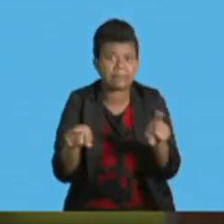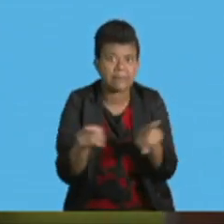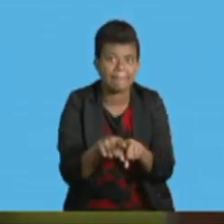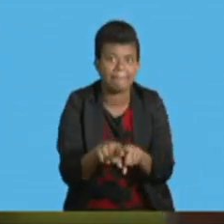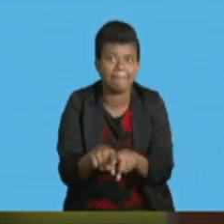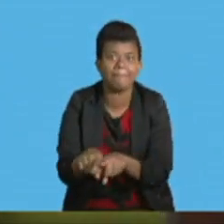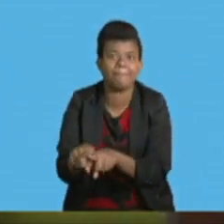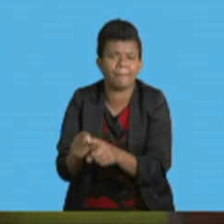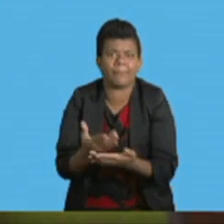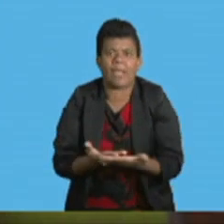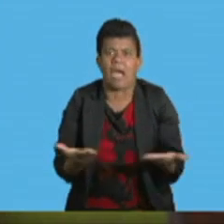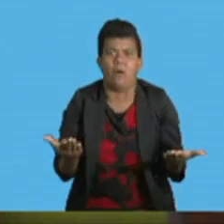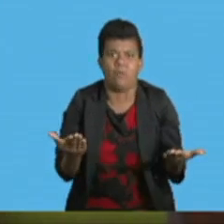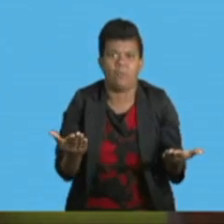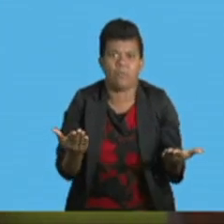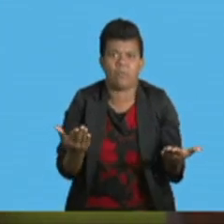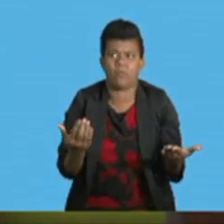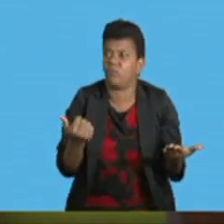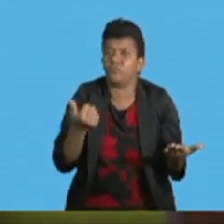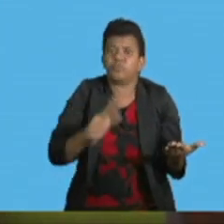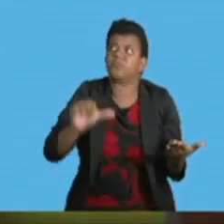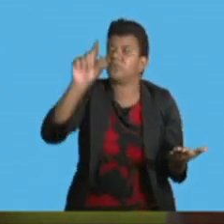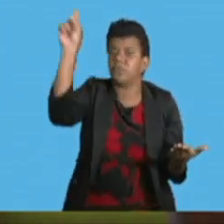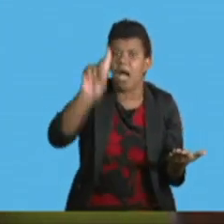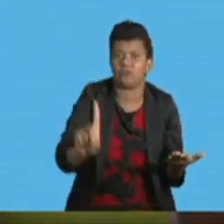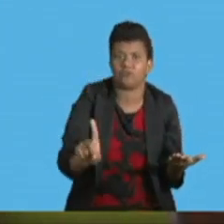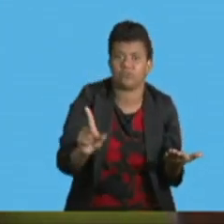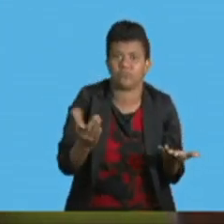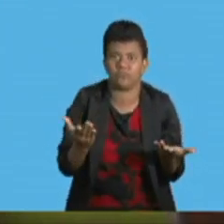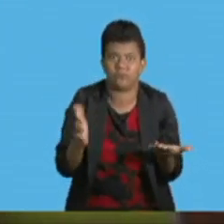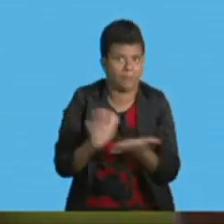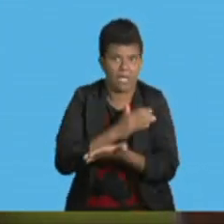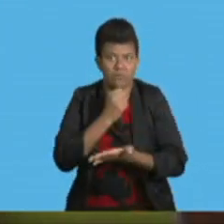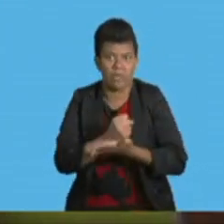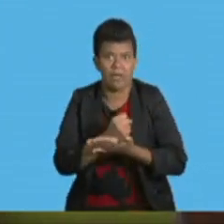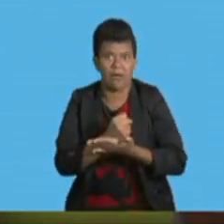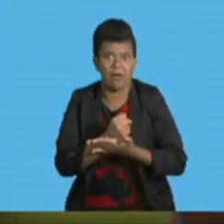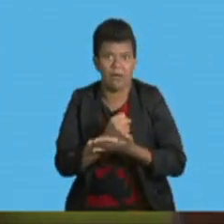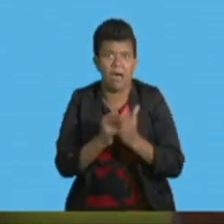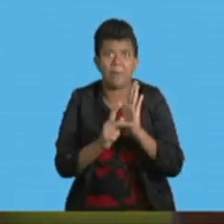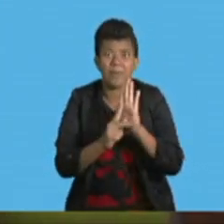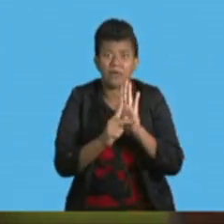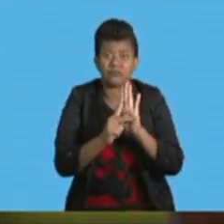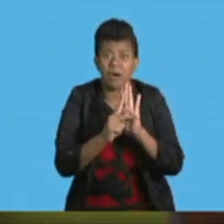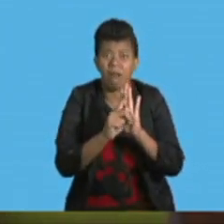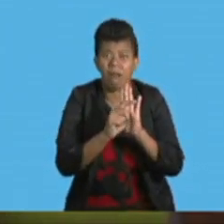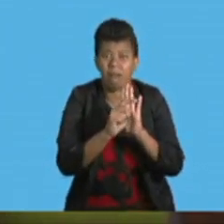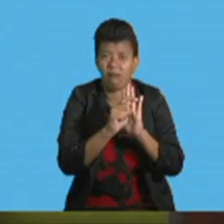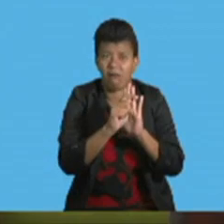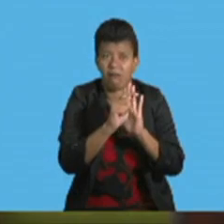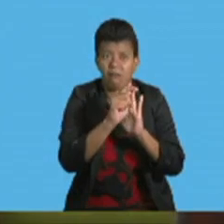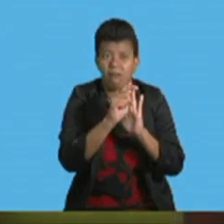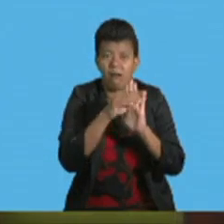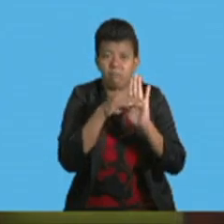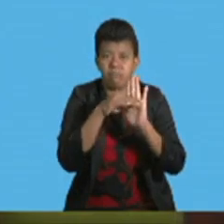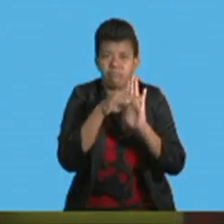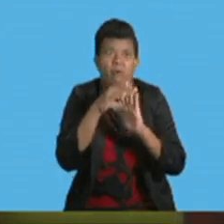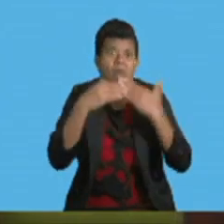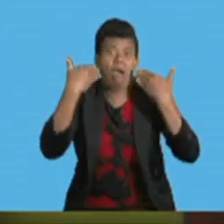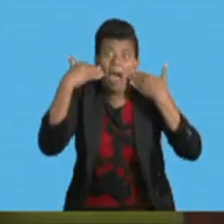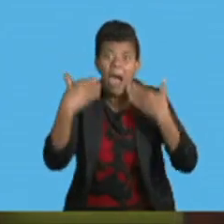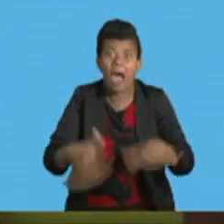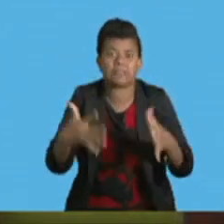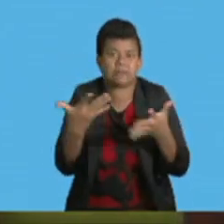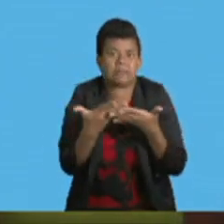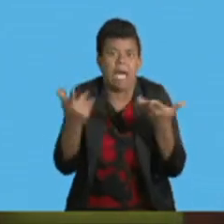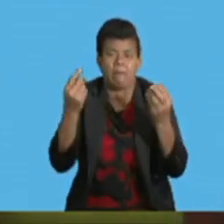addressing power. To ensure that we do not go over the temperature increase threshold beyond which that it will not be